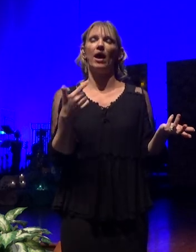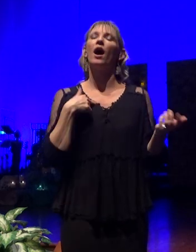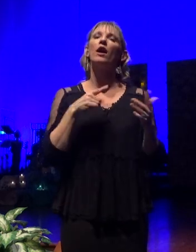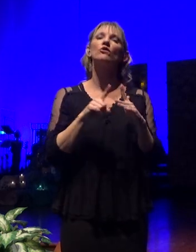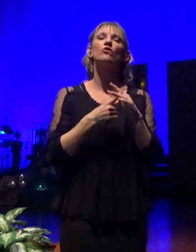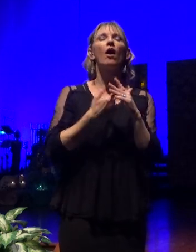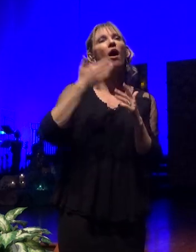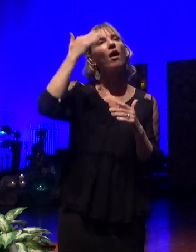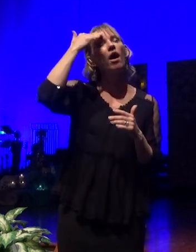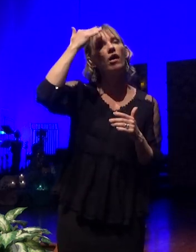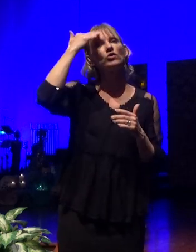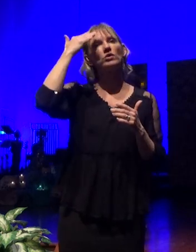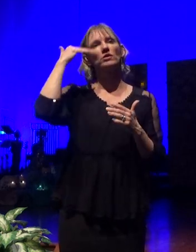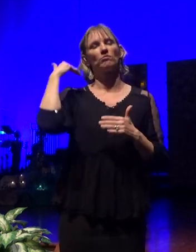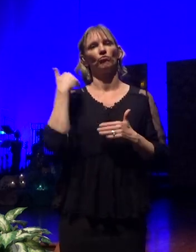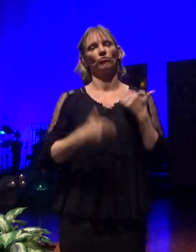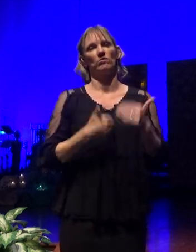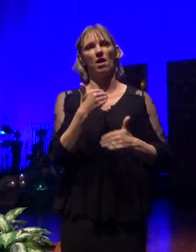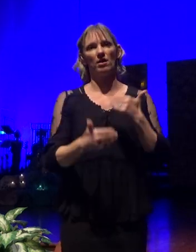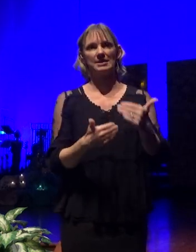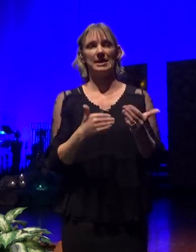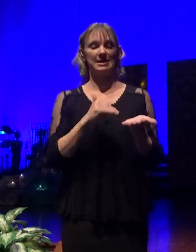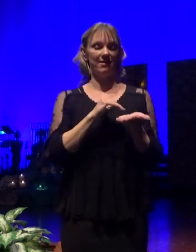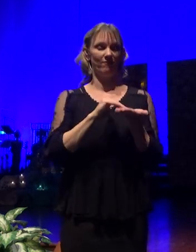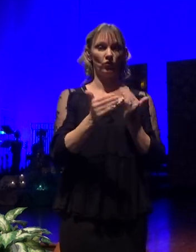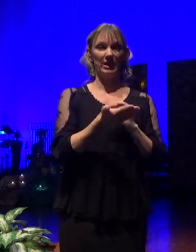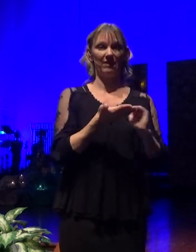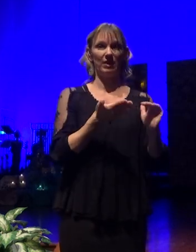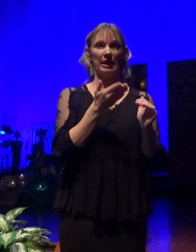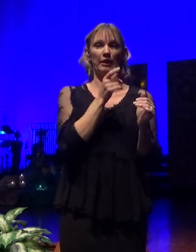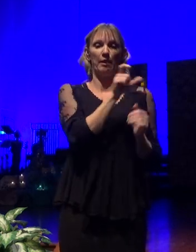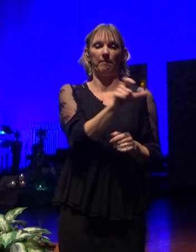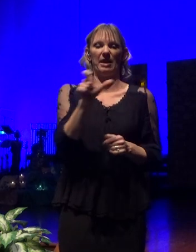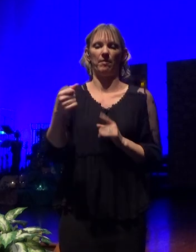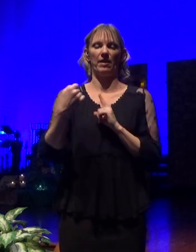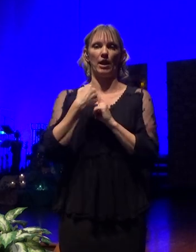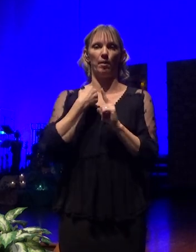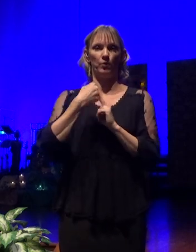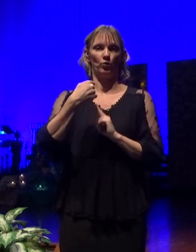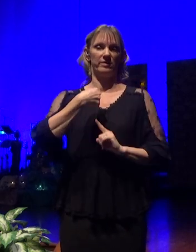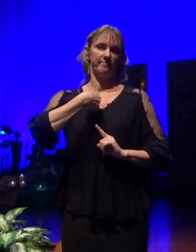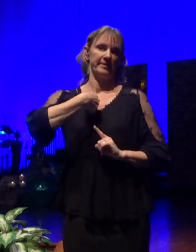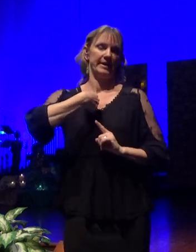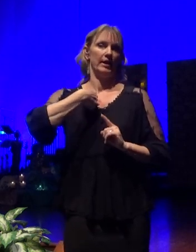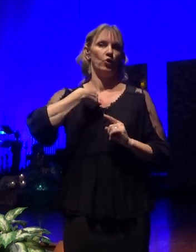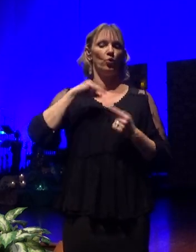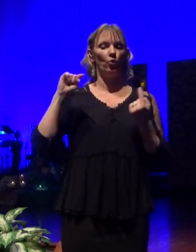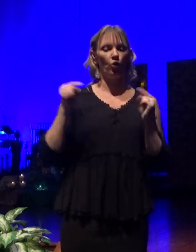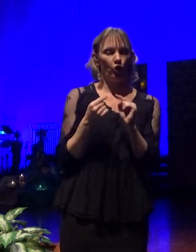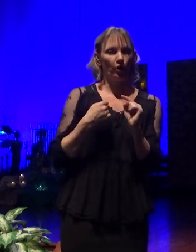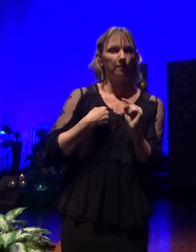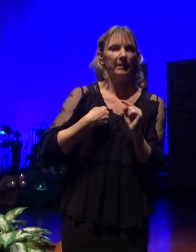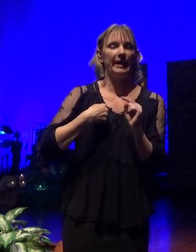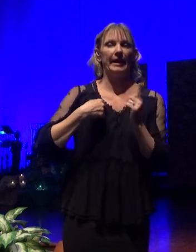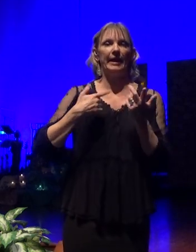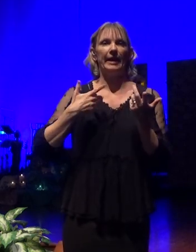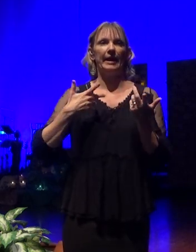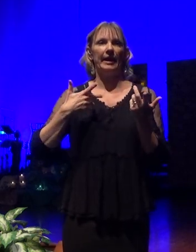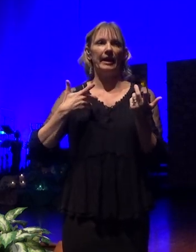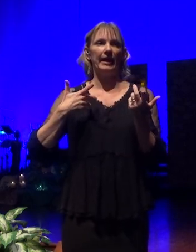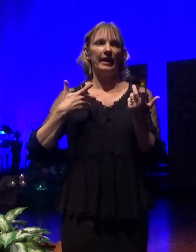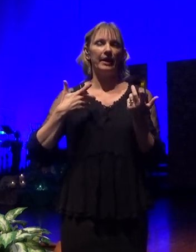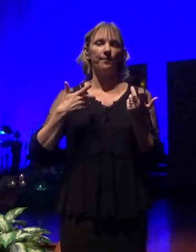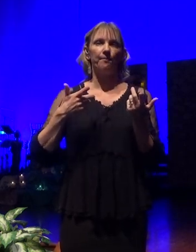conscious process of forgiving my abusers, of forgiving the people who'd betrayed me, who'd hurt me,